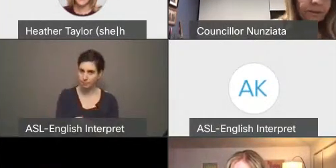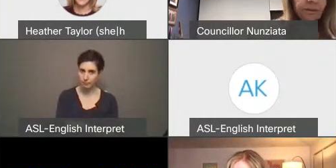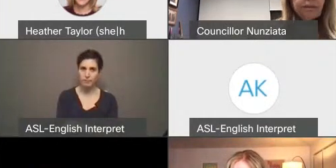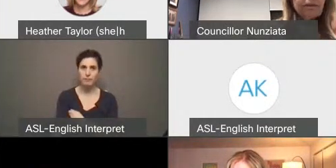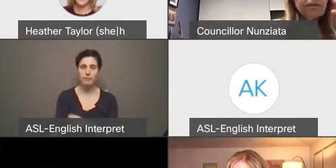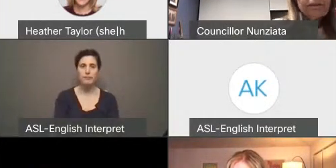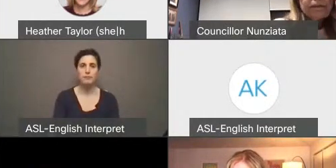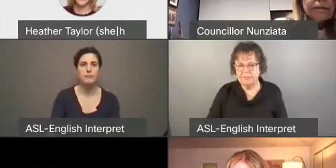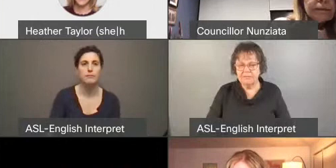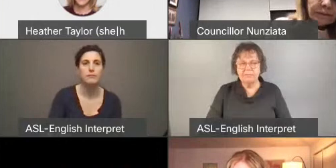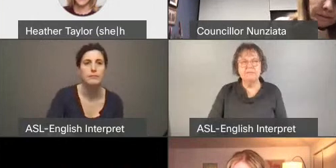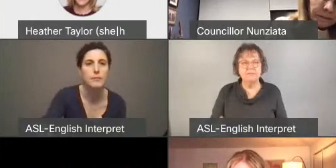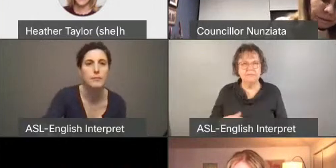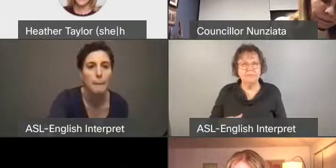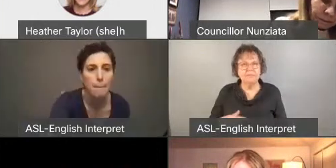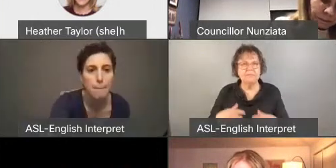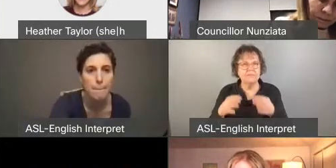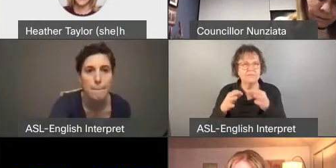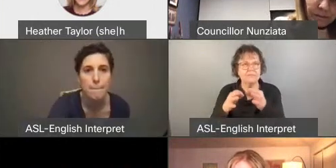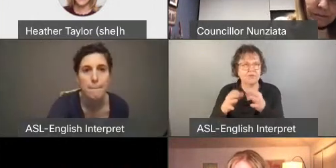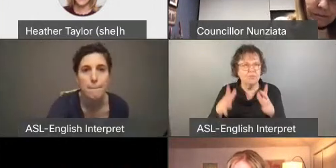Next is Eva shields.